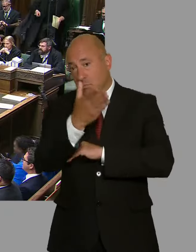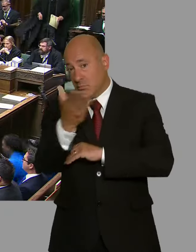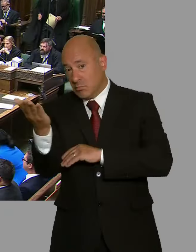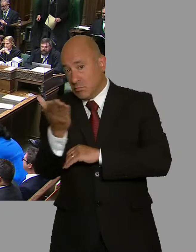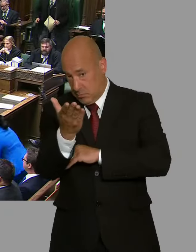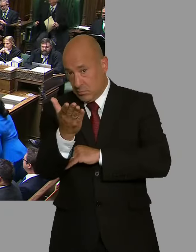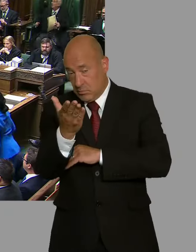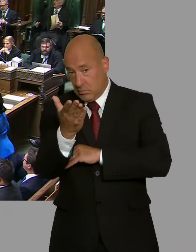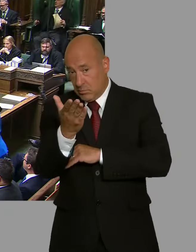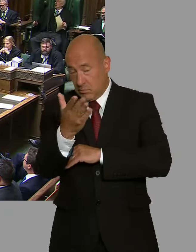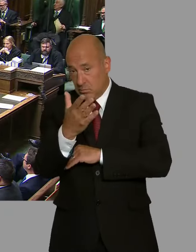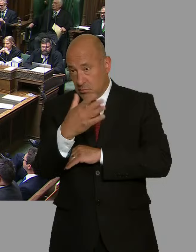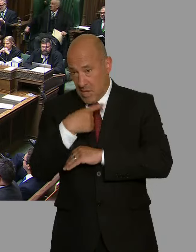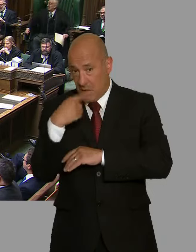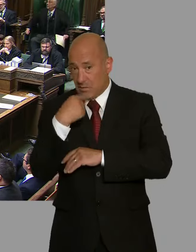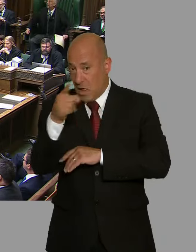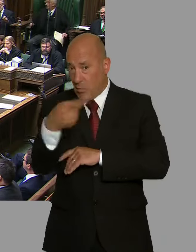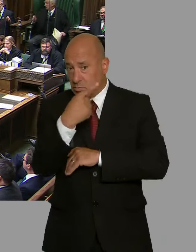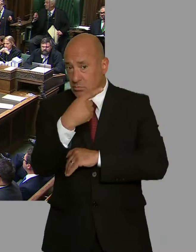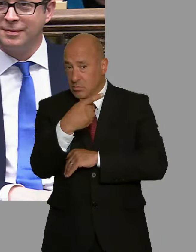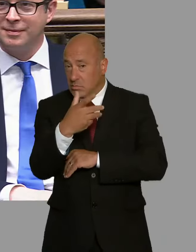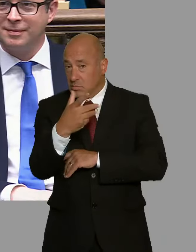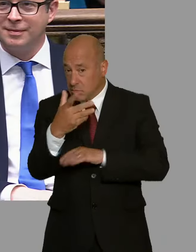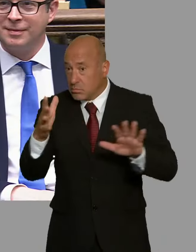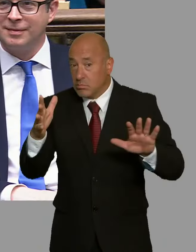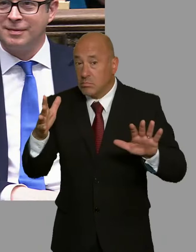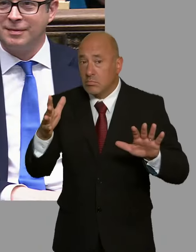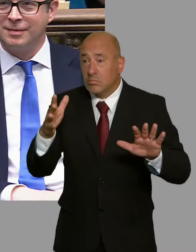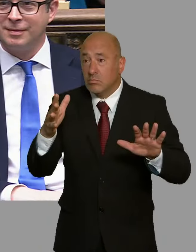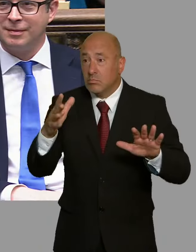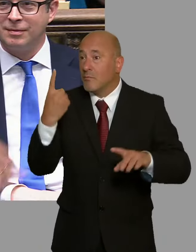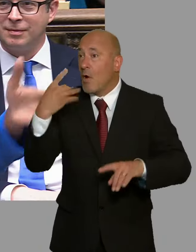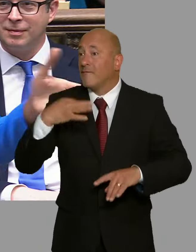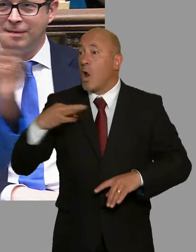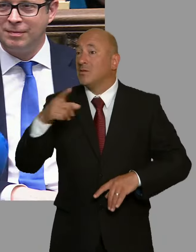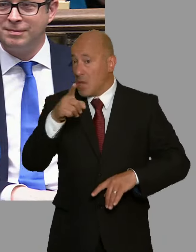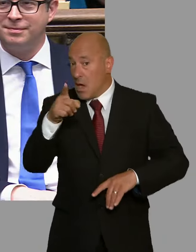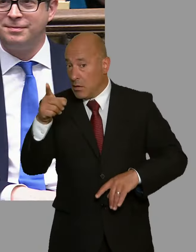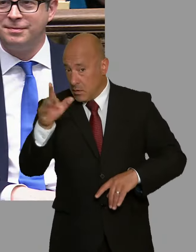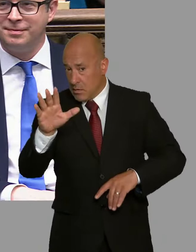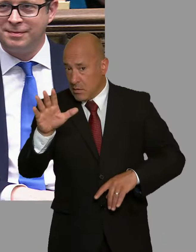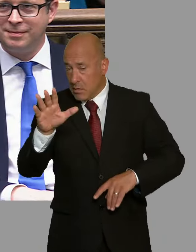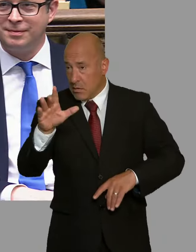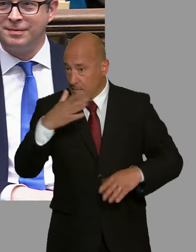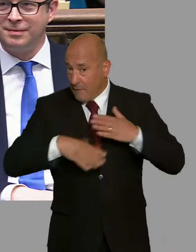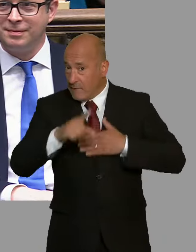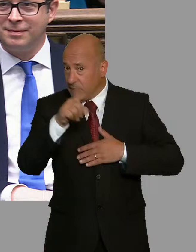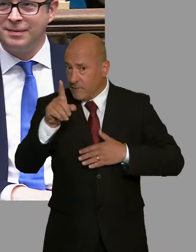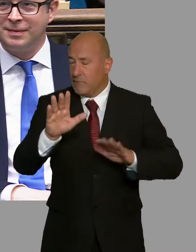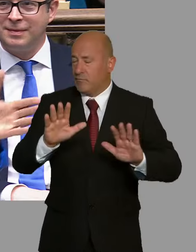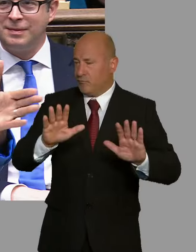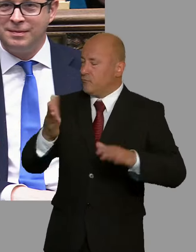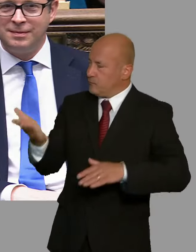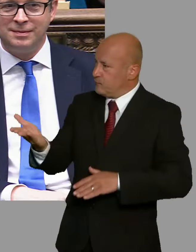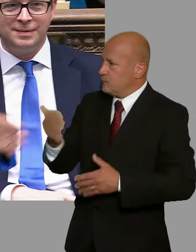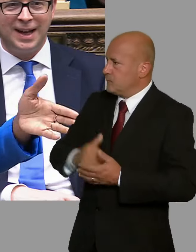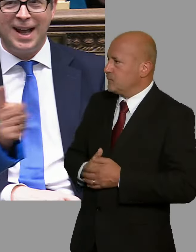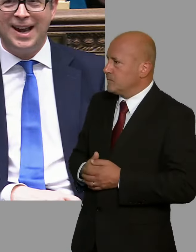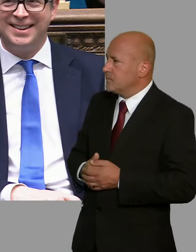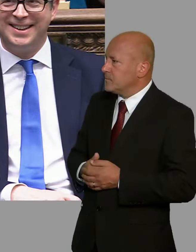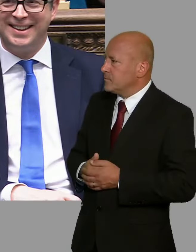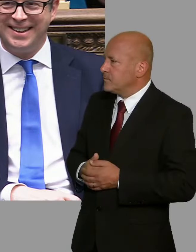Badenoch. Mr. Speaker, they are laughing just as they laughed at the budget. Hands up who here wanted winter fuel cuts. Hands up.